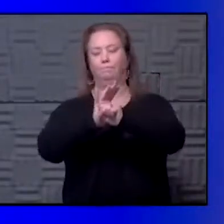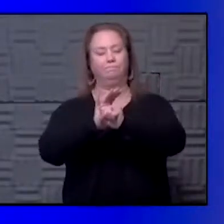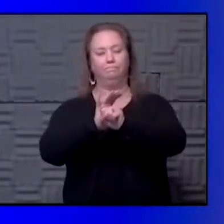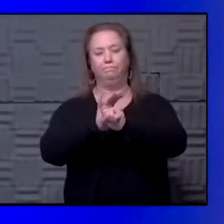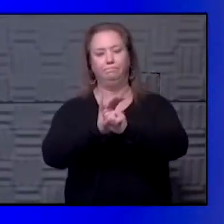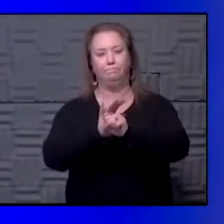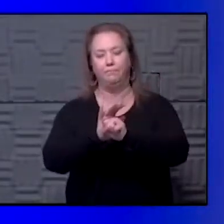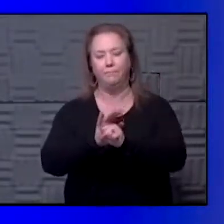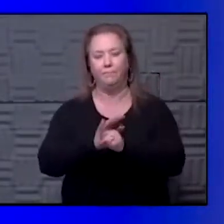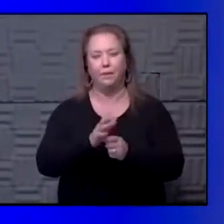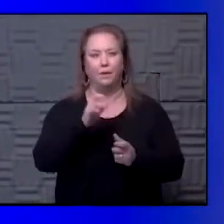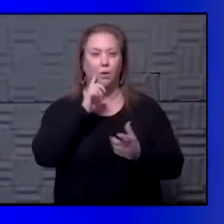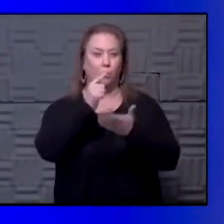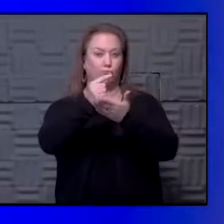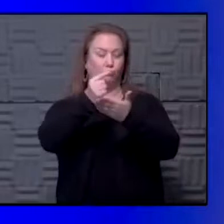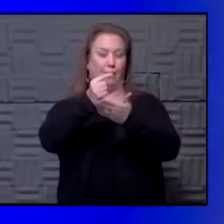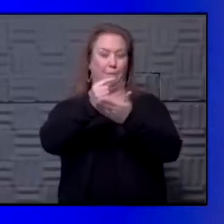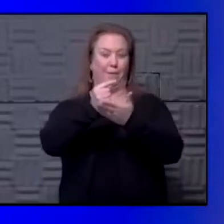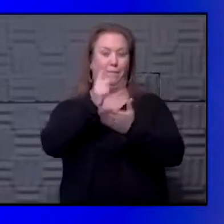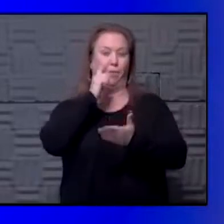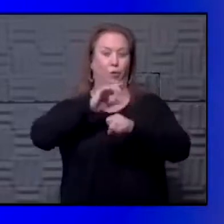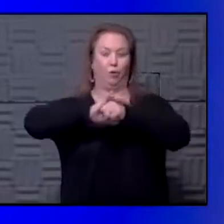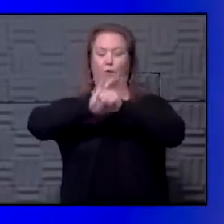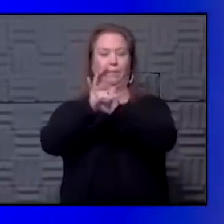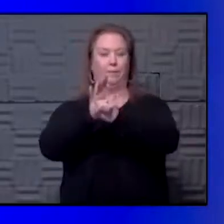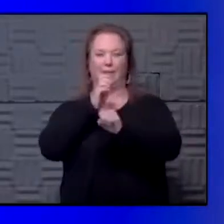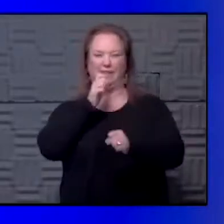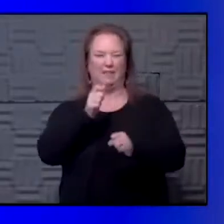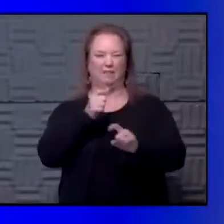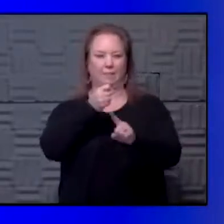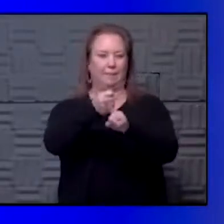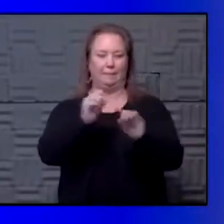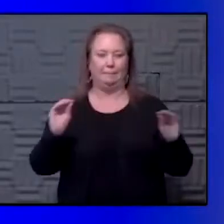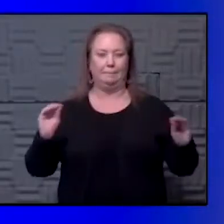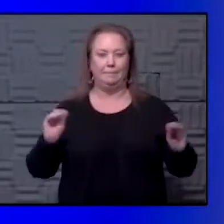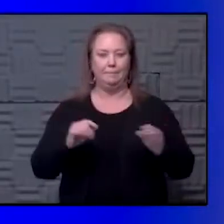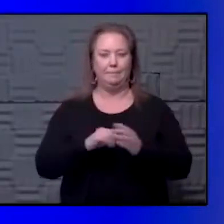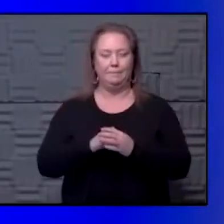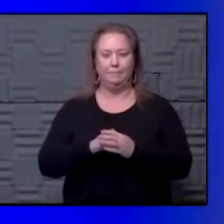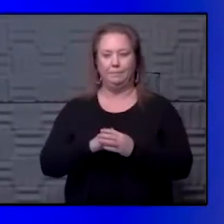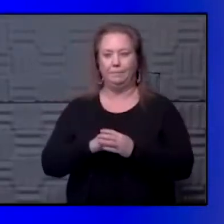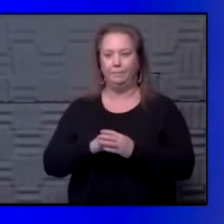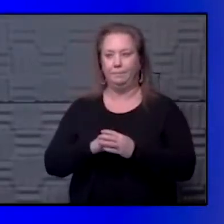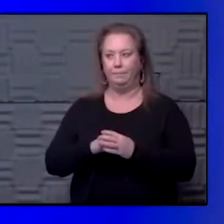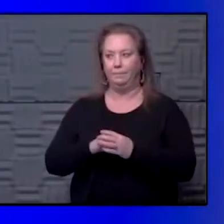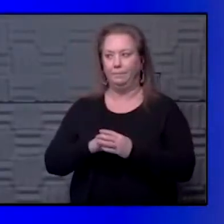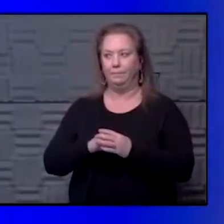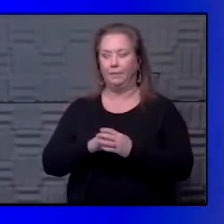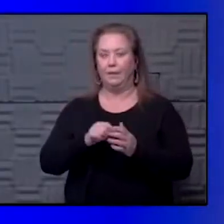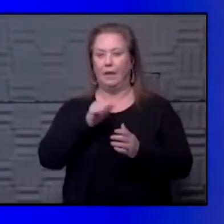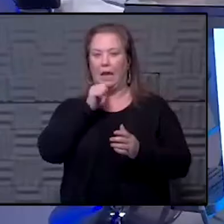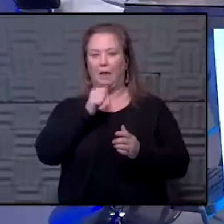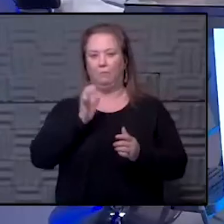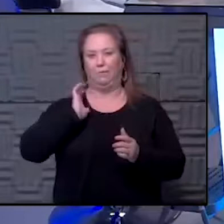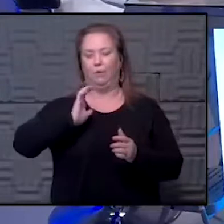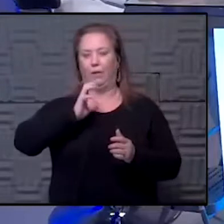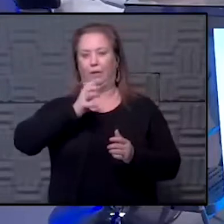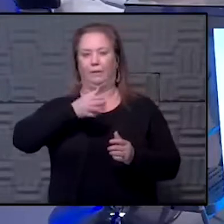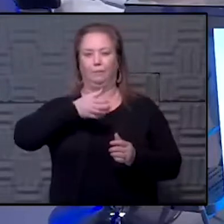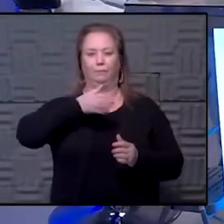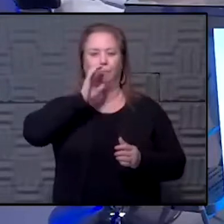against COVID-19 or treatment when you get it, it doesn't have any effect. You know, it's funny, I don't need as much dairy as I once did,